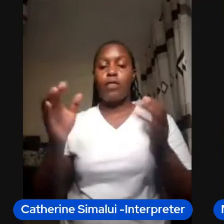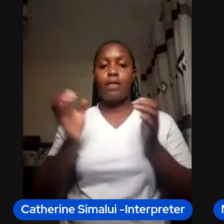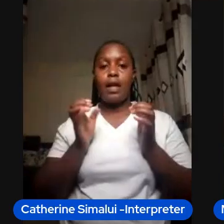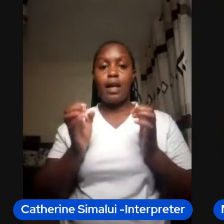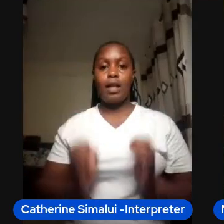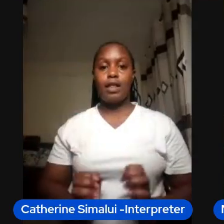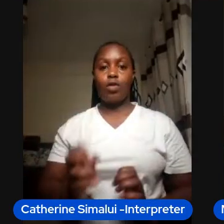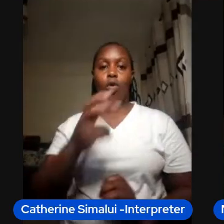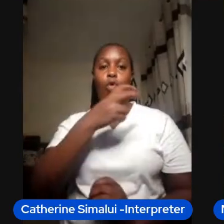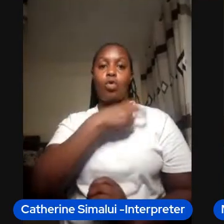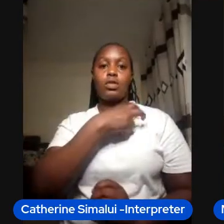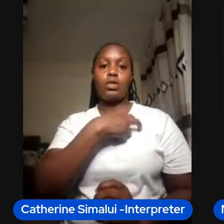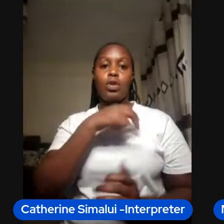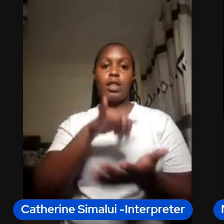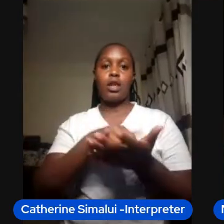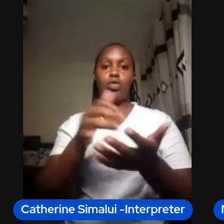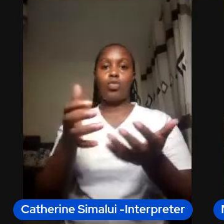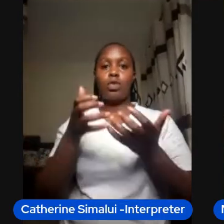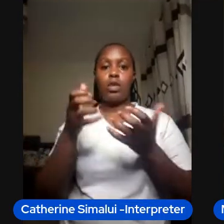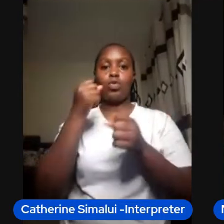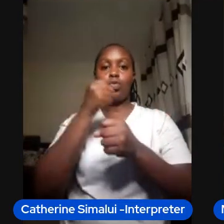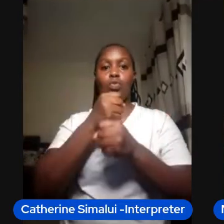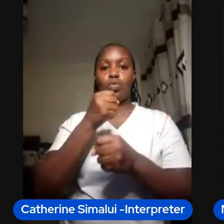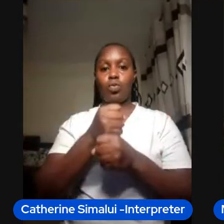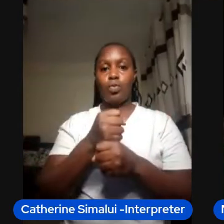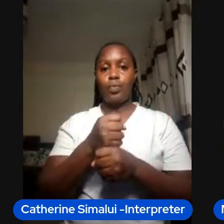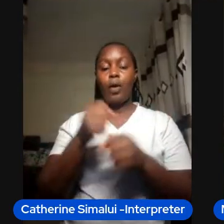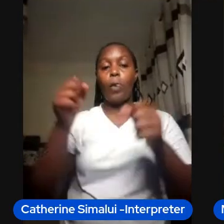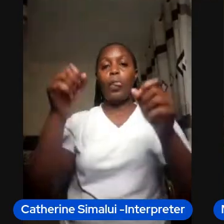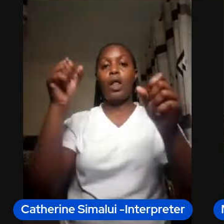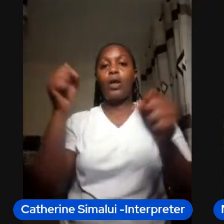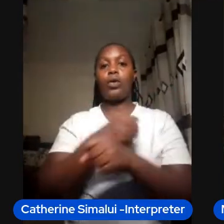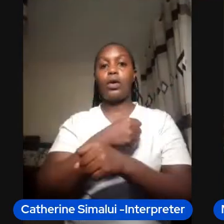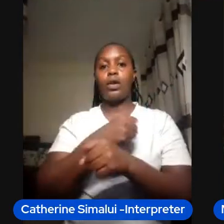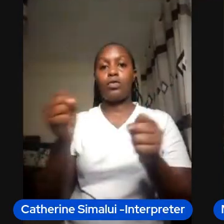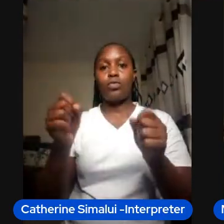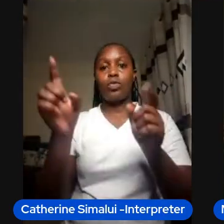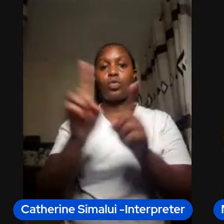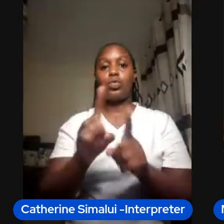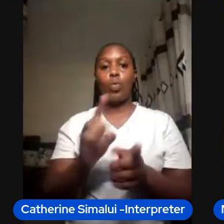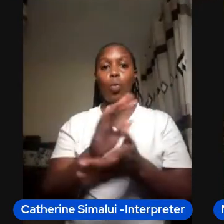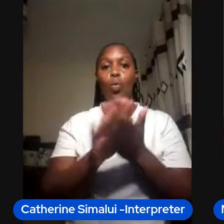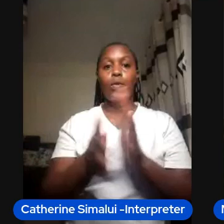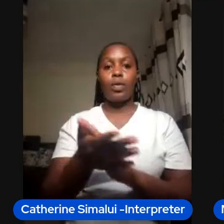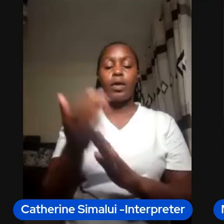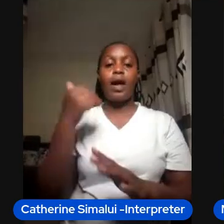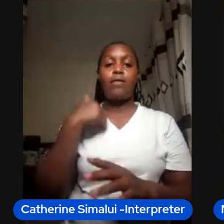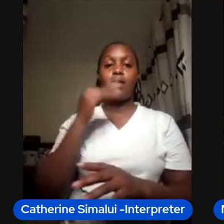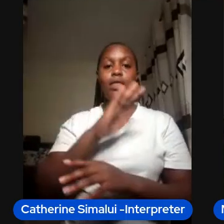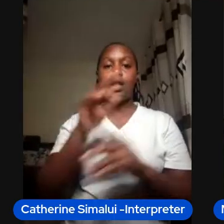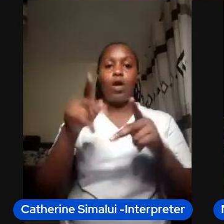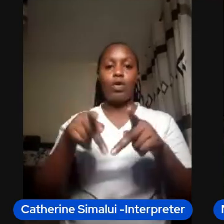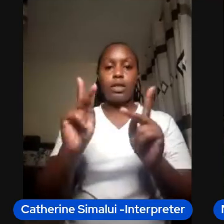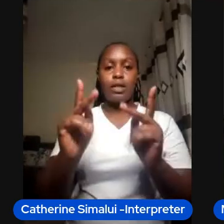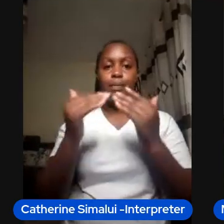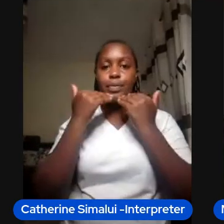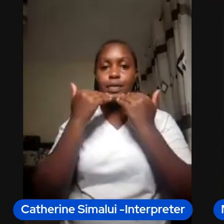that we need to take, of course. You cannot bring someone on board without getting their consent. Thank you so